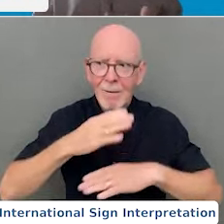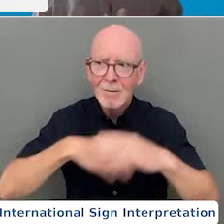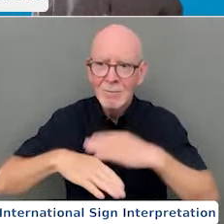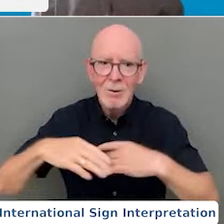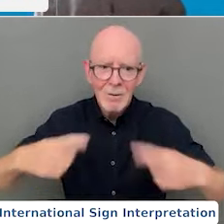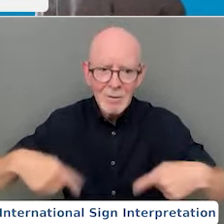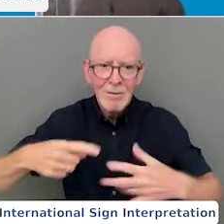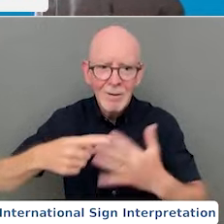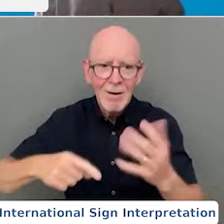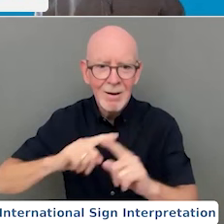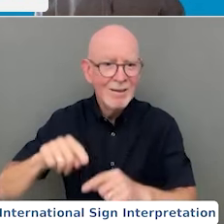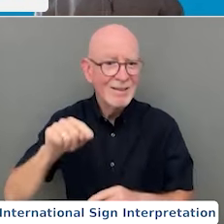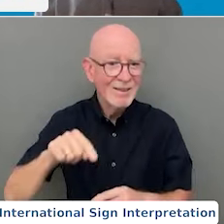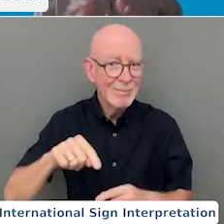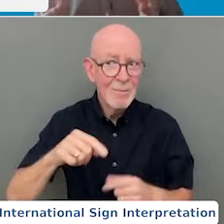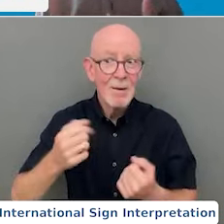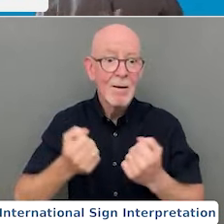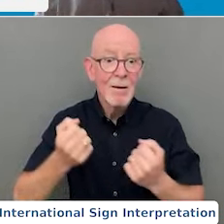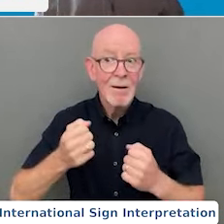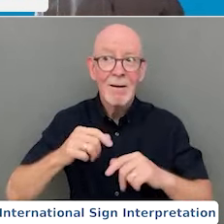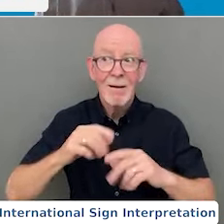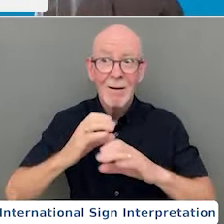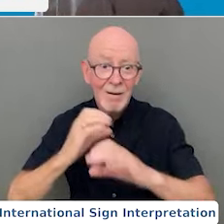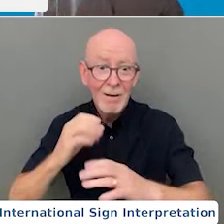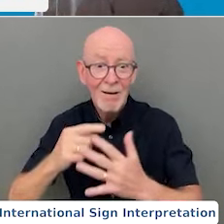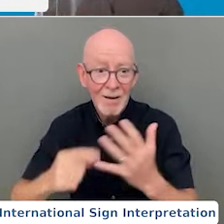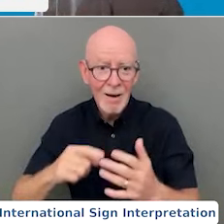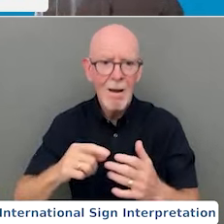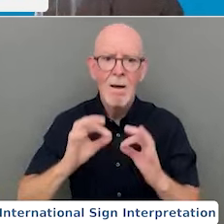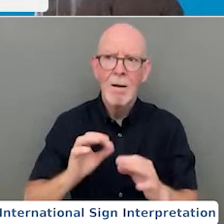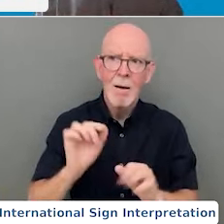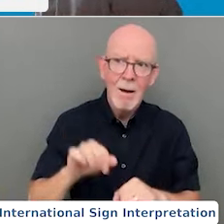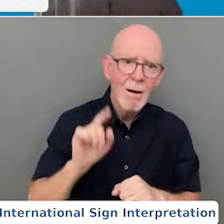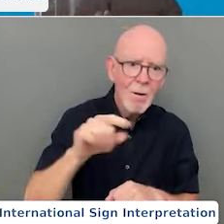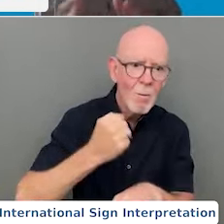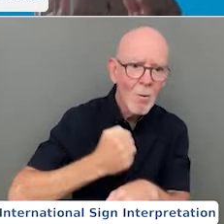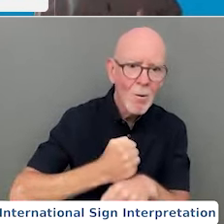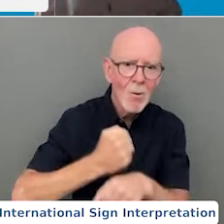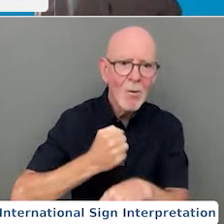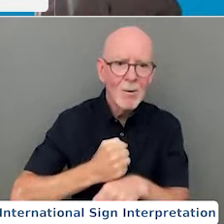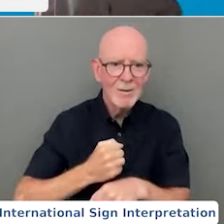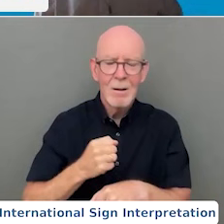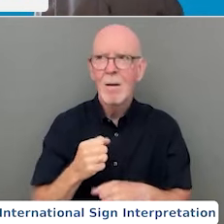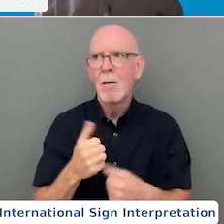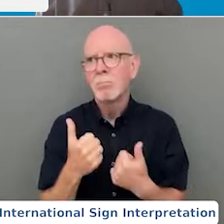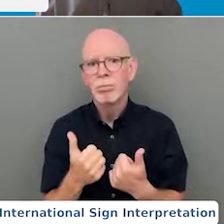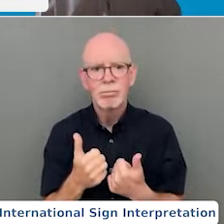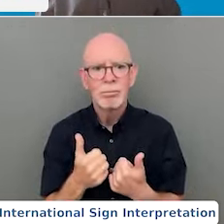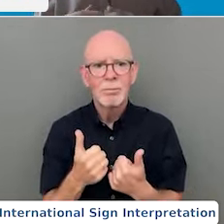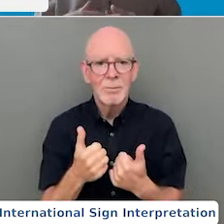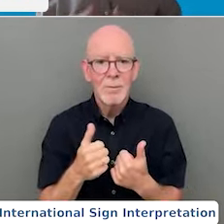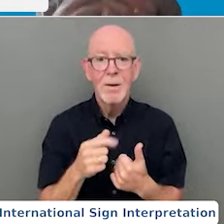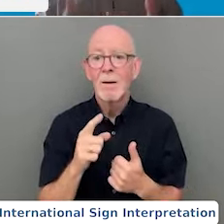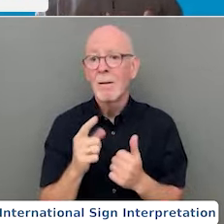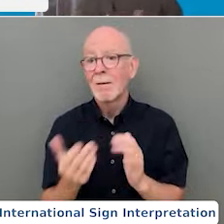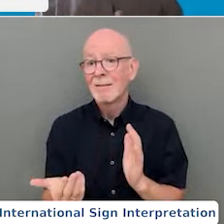much more station for tram and public transport that have been made accessible, which